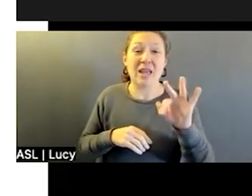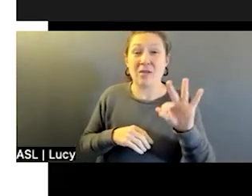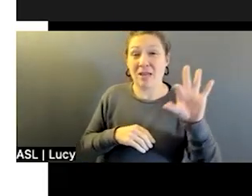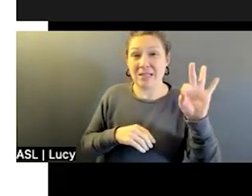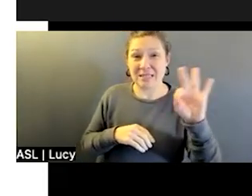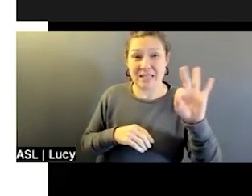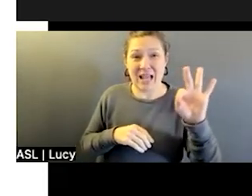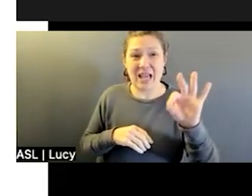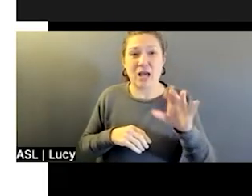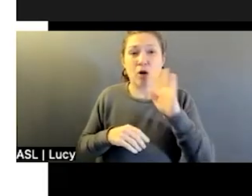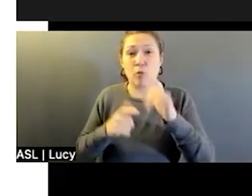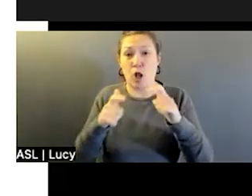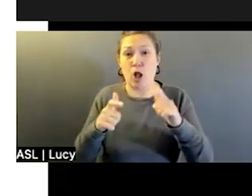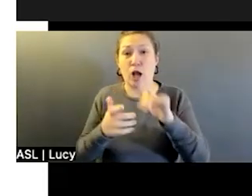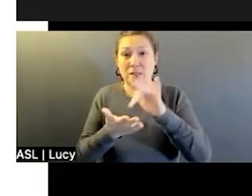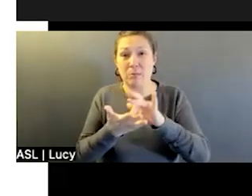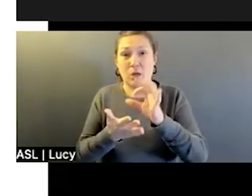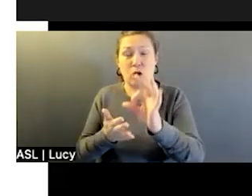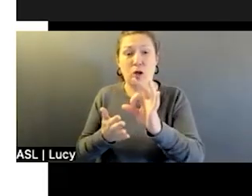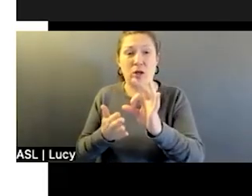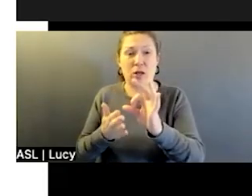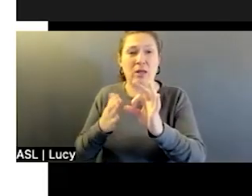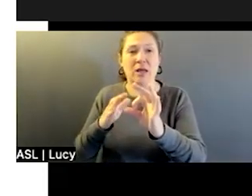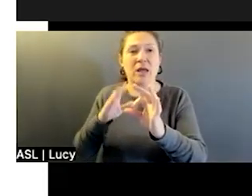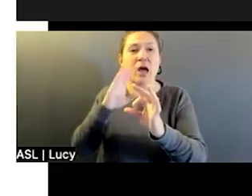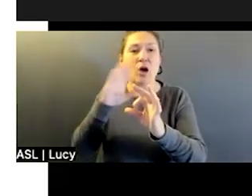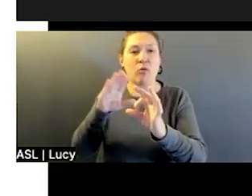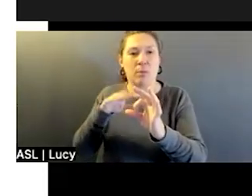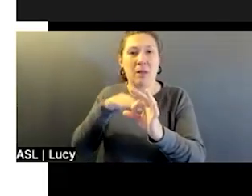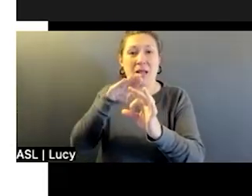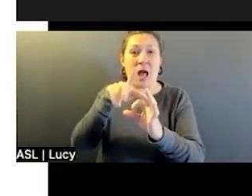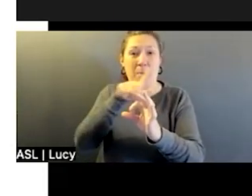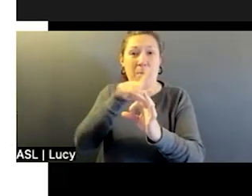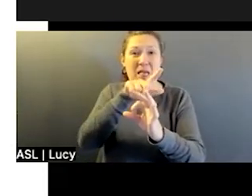and a small-headed pin in the top left corner.